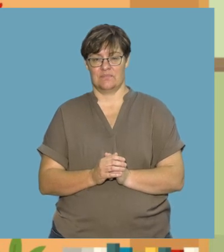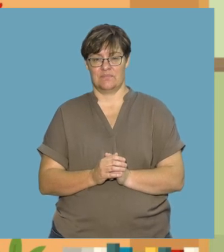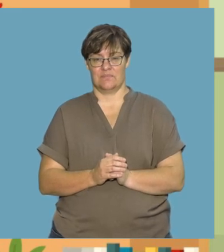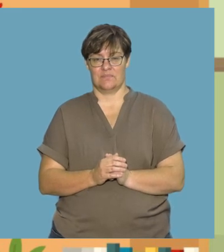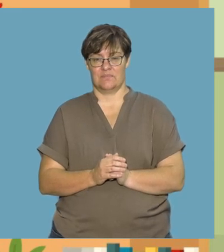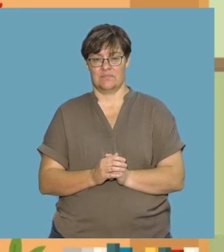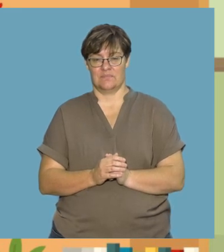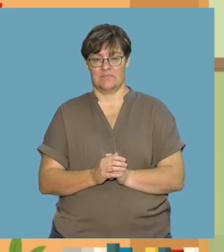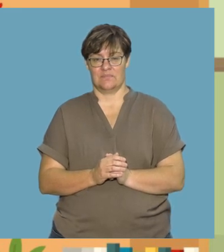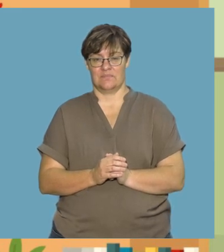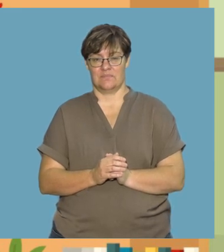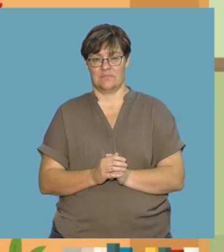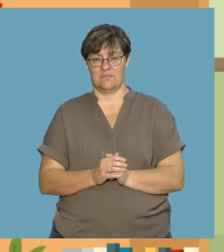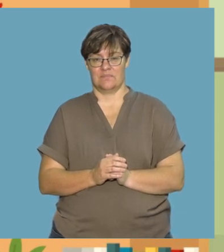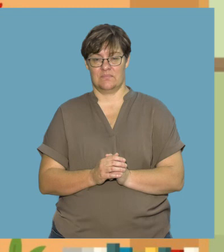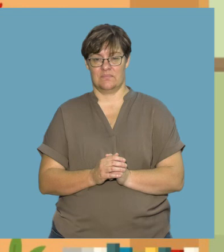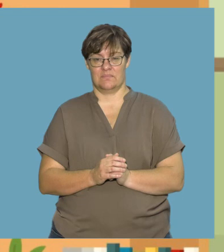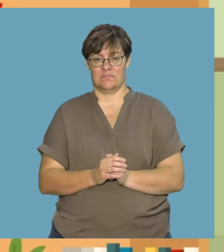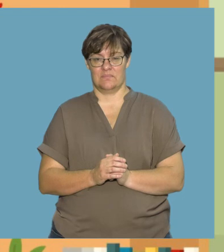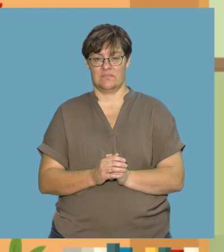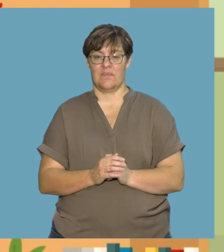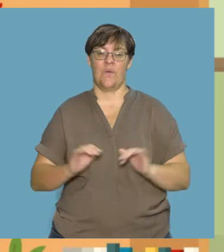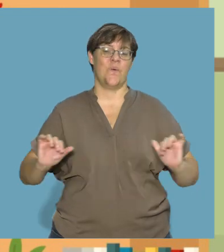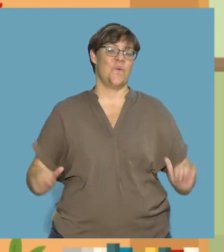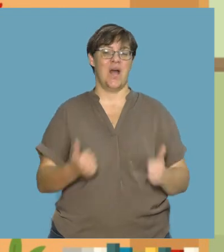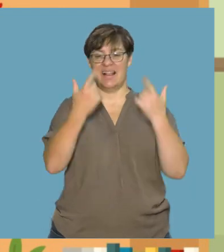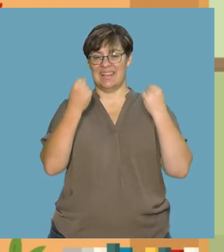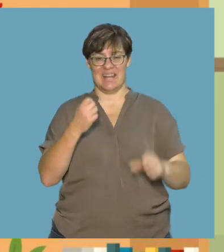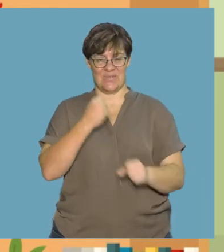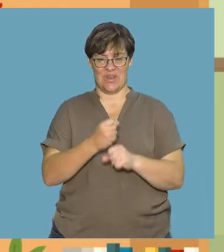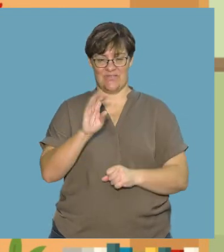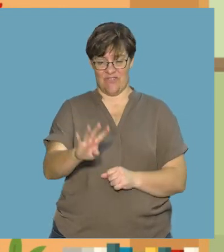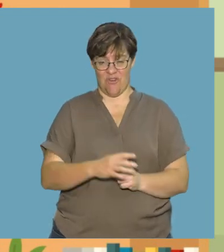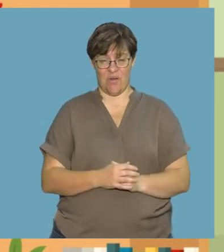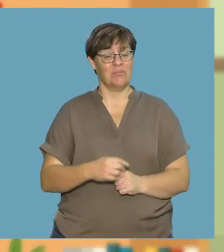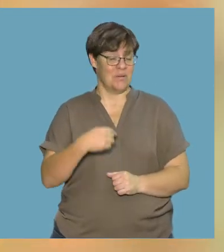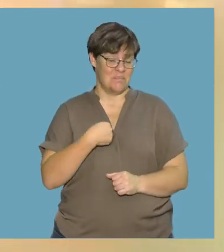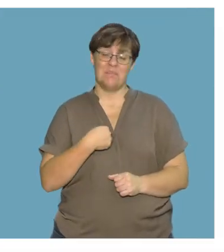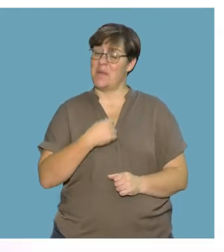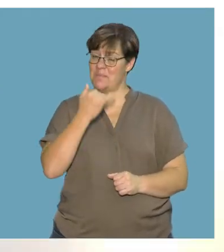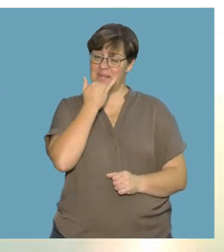Well done, grade 4s. I'm so pleased.